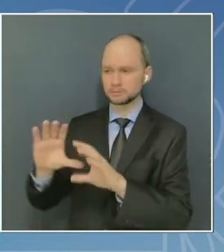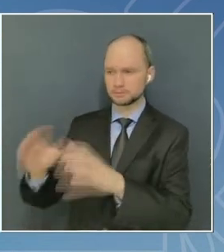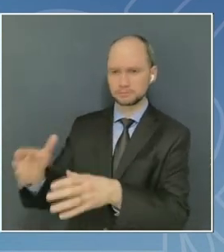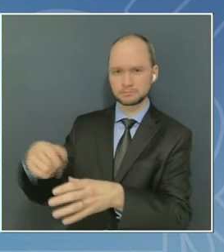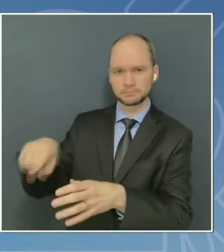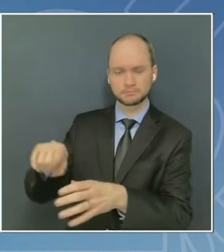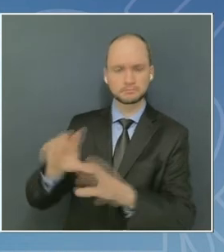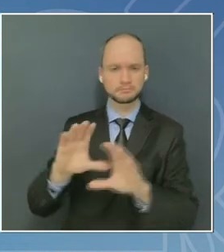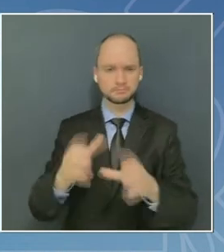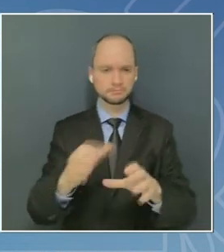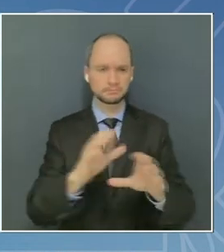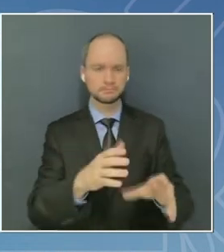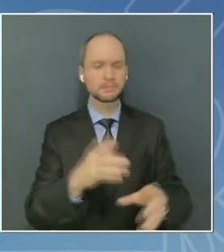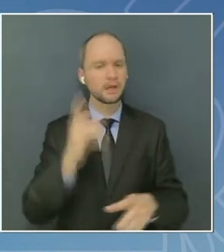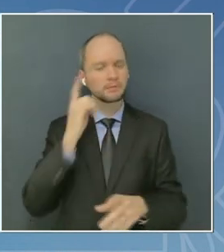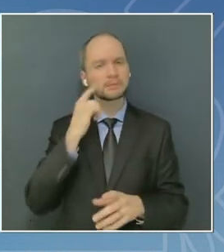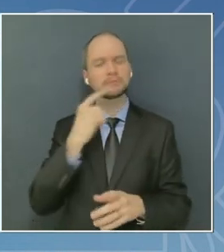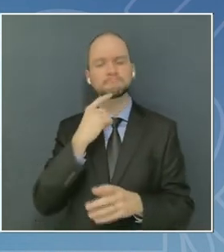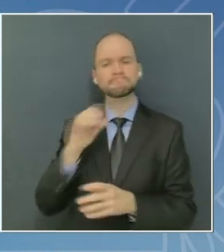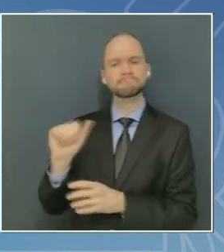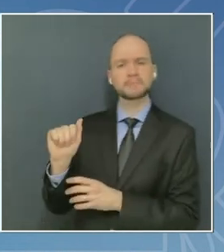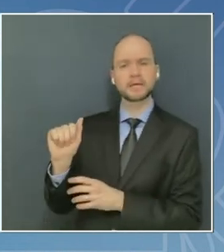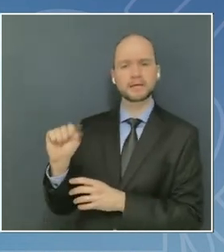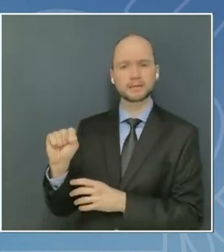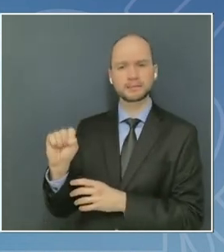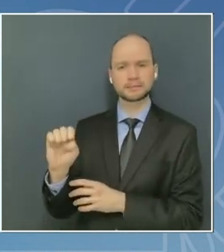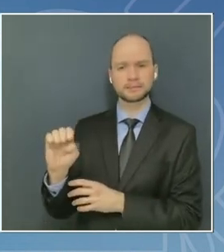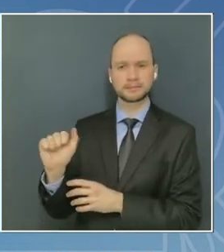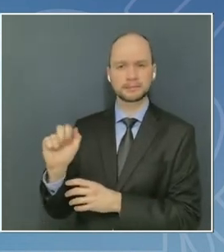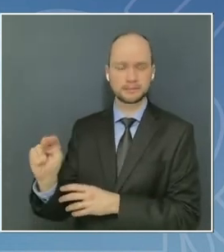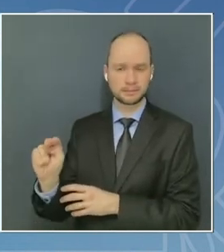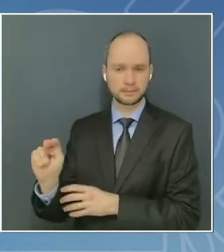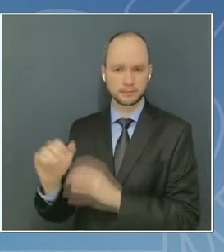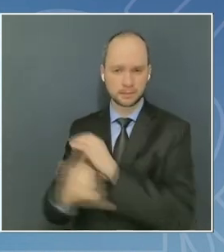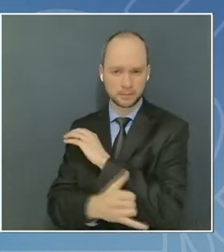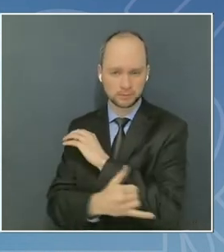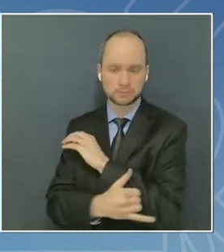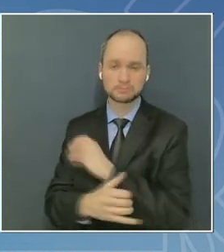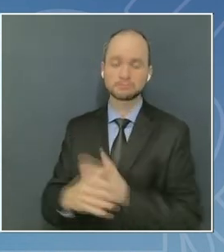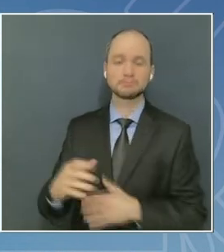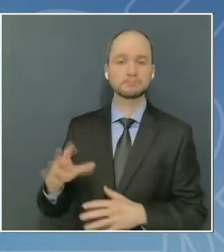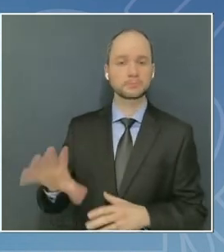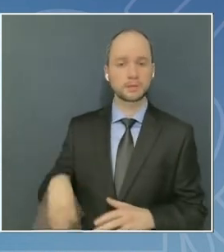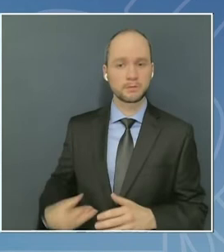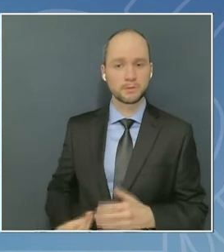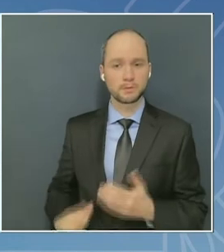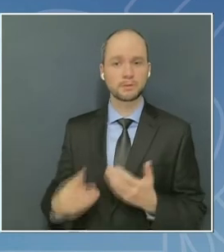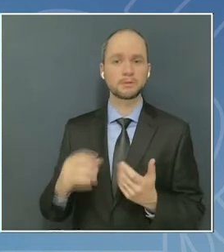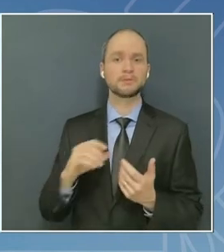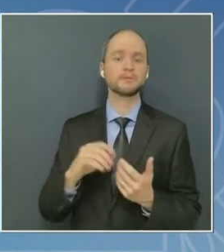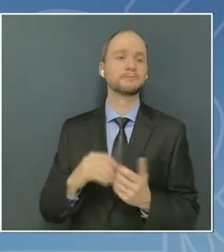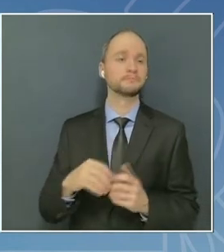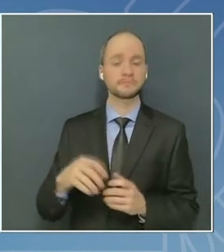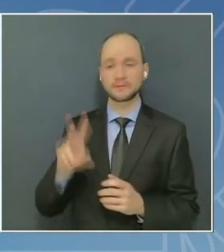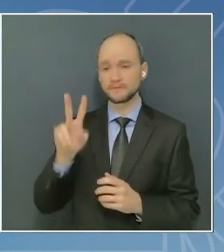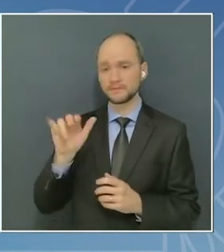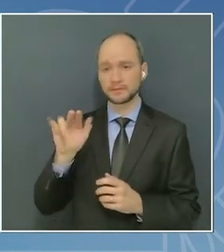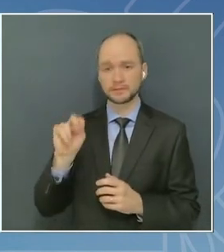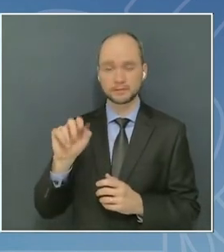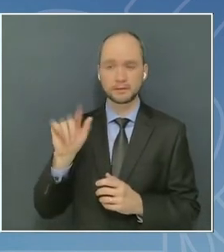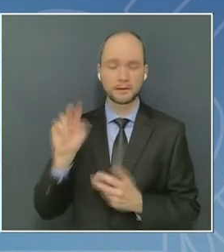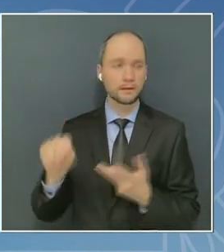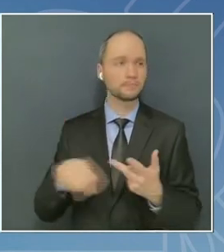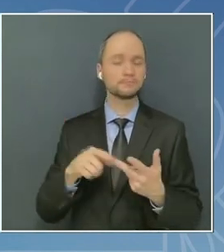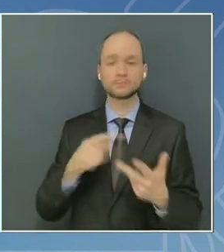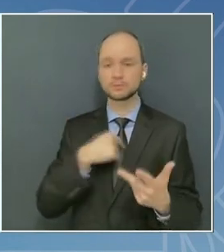I would say, ASEAN country, you know, from Cambodia, from Vietnam, from China, from Singapore,